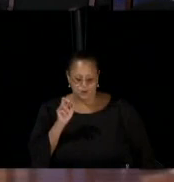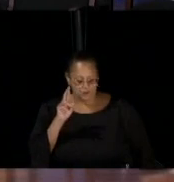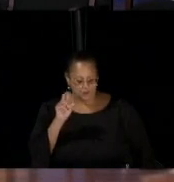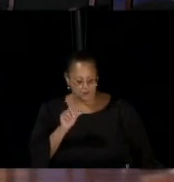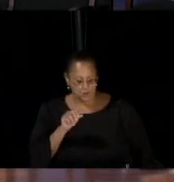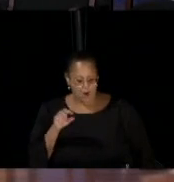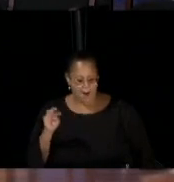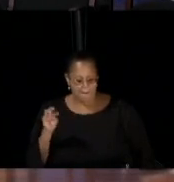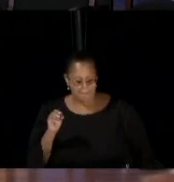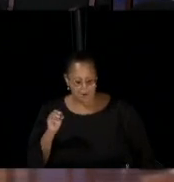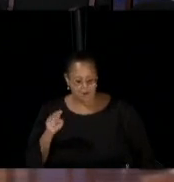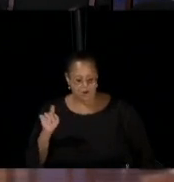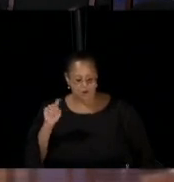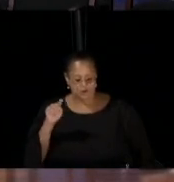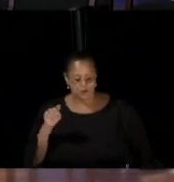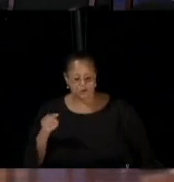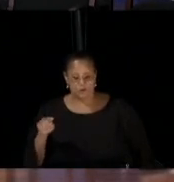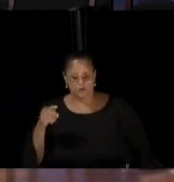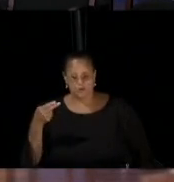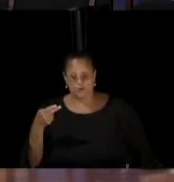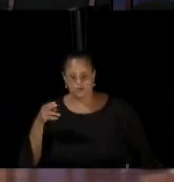Dora Meng Zhou.